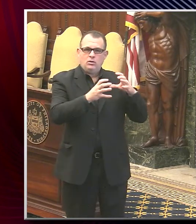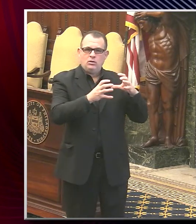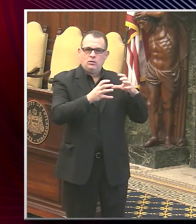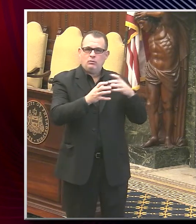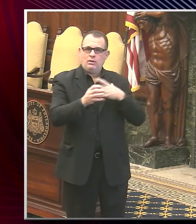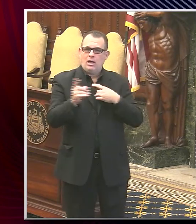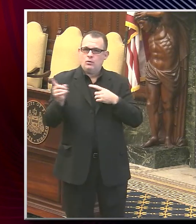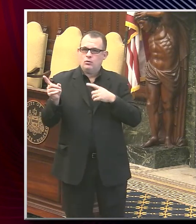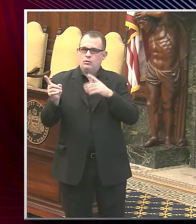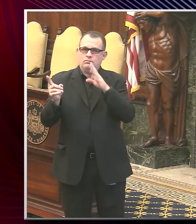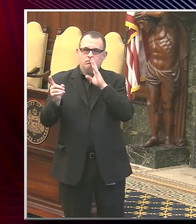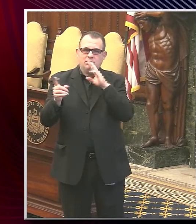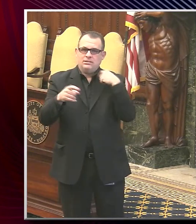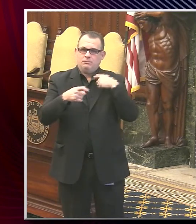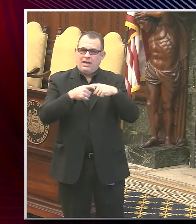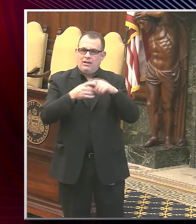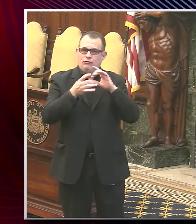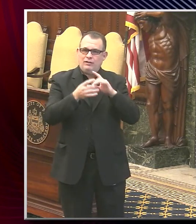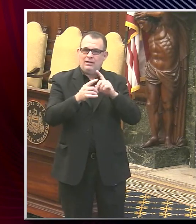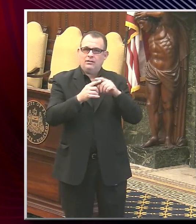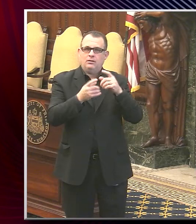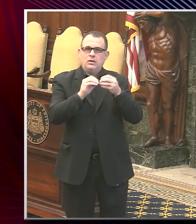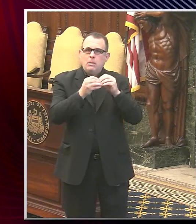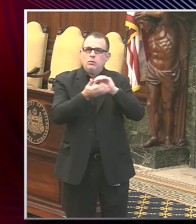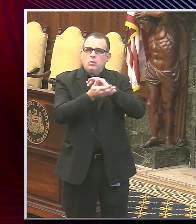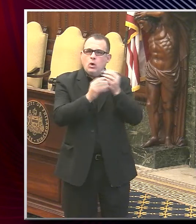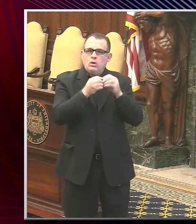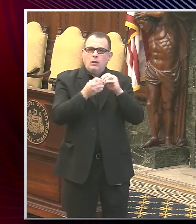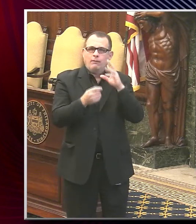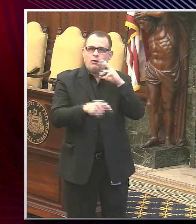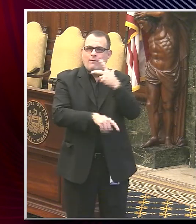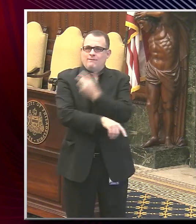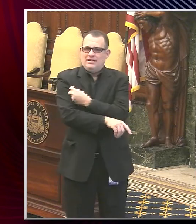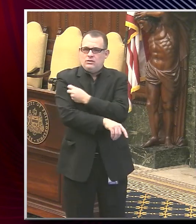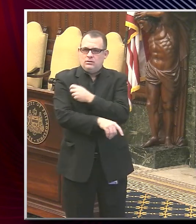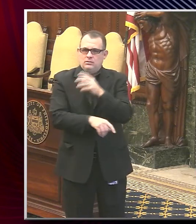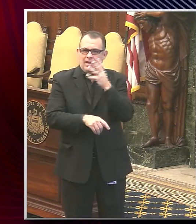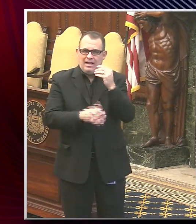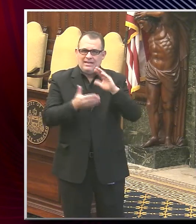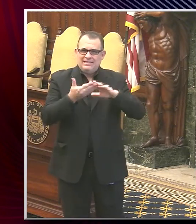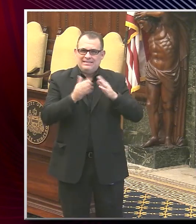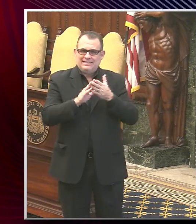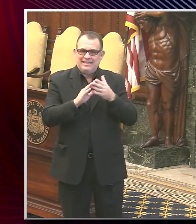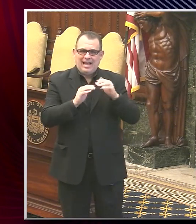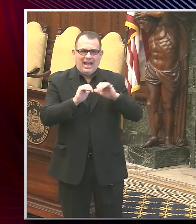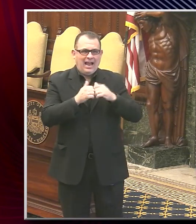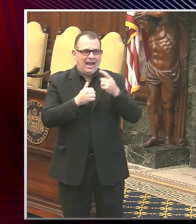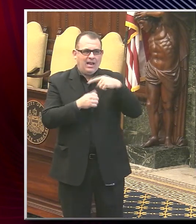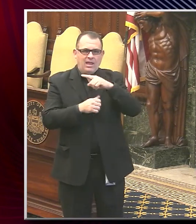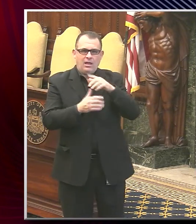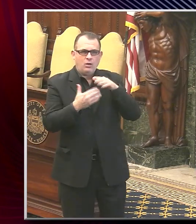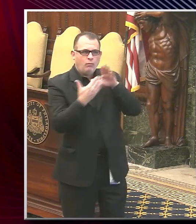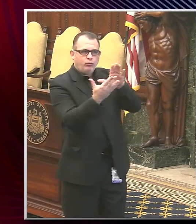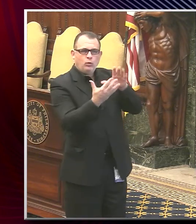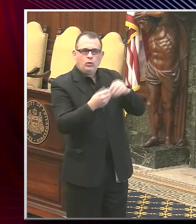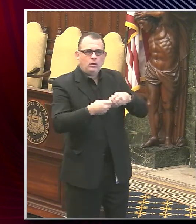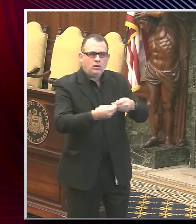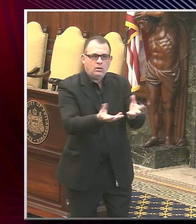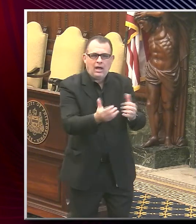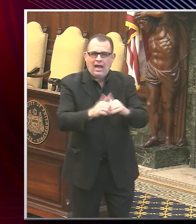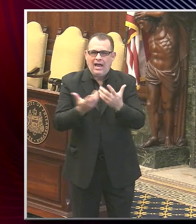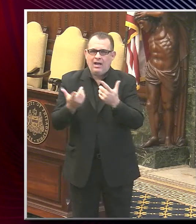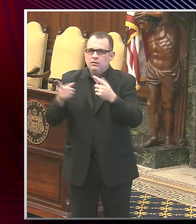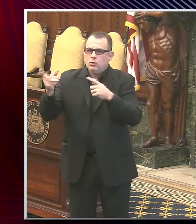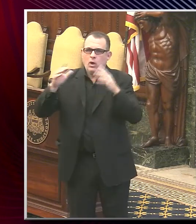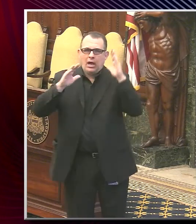the dosage of the vaccine, the city approach to administration of the vaccine, what can we expect towards the end of the year and